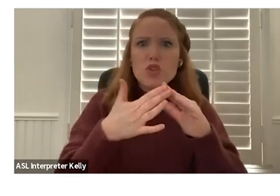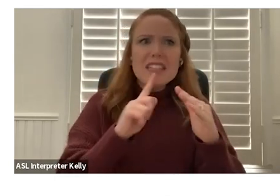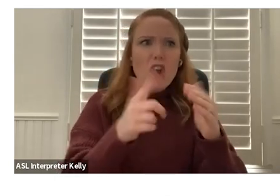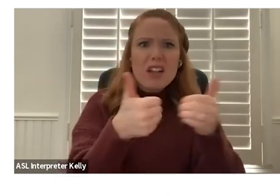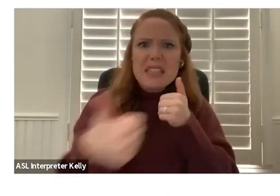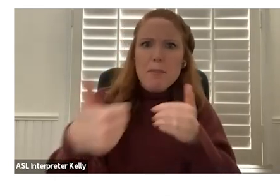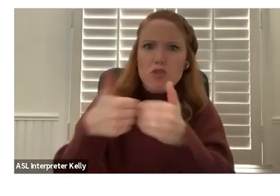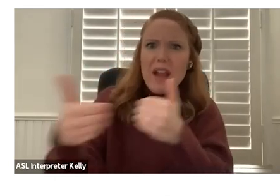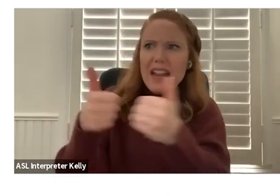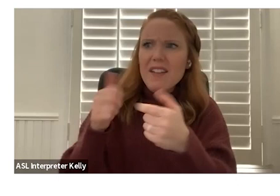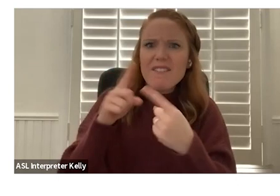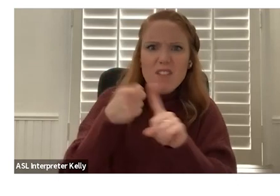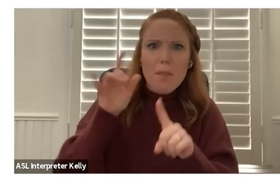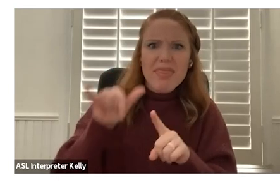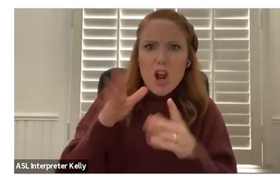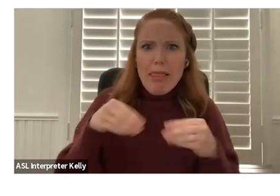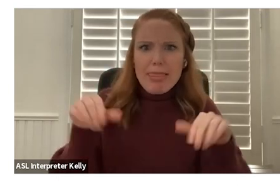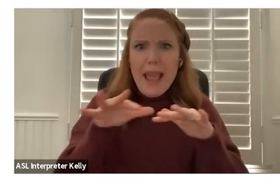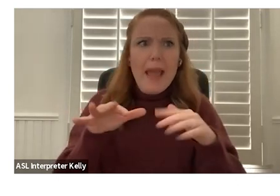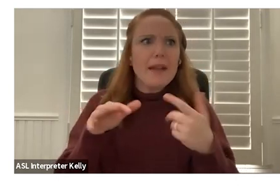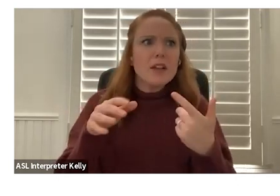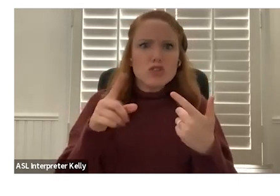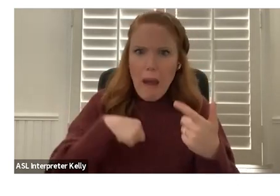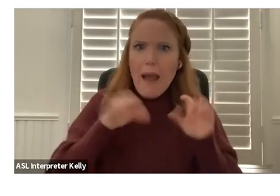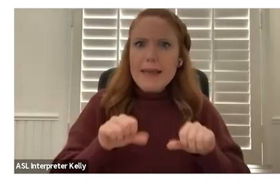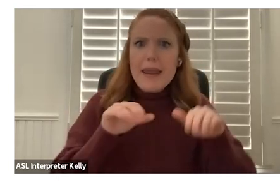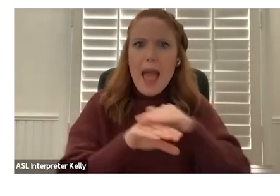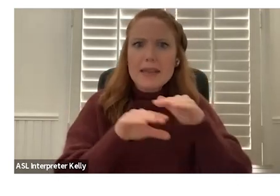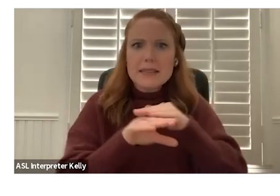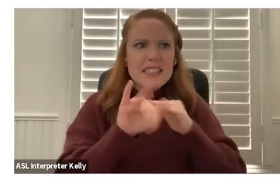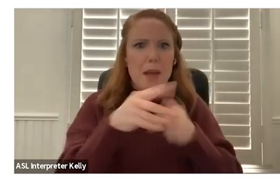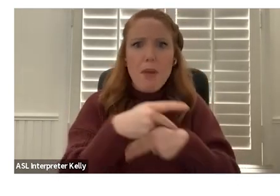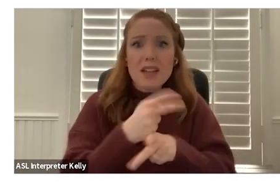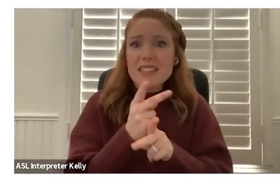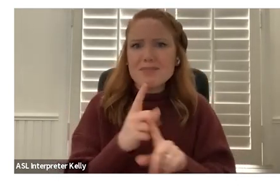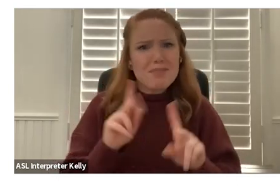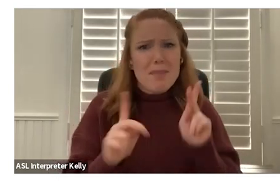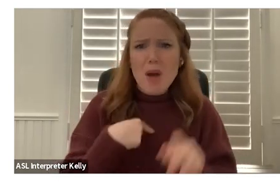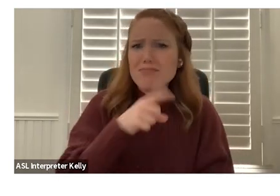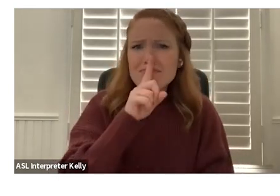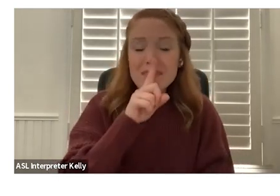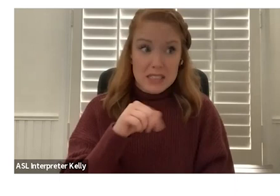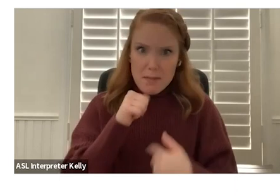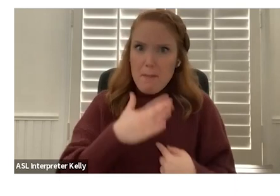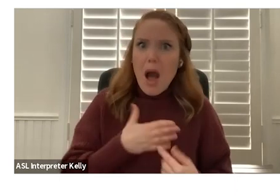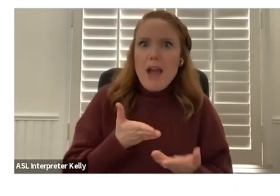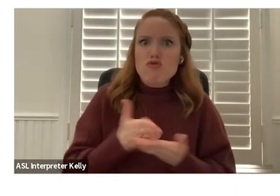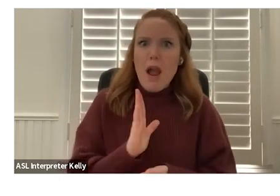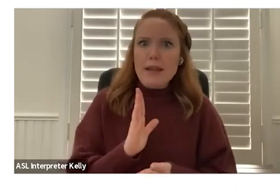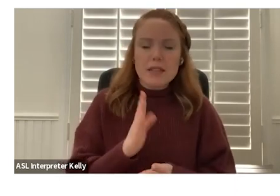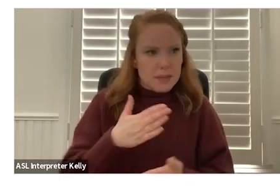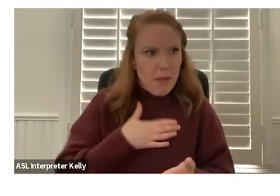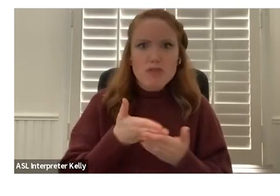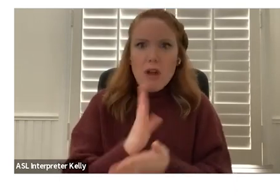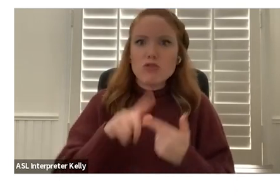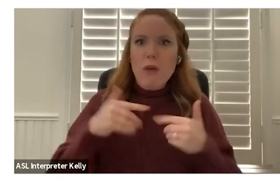There's tea from India. There's gemstones from Africa. There's so many examples of commodities that fuel our obsession with